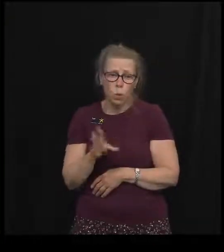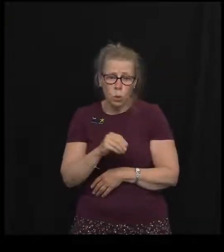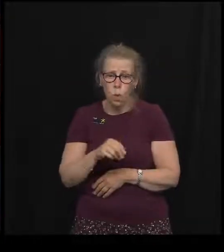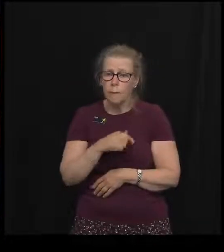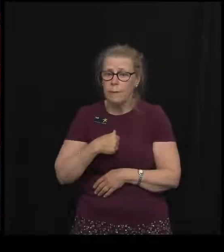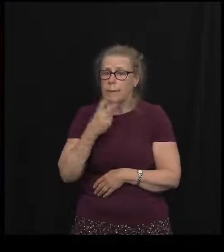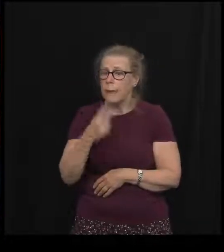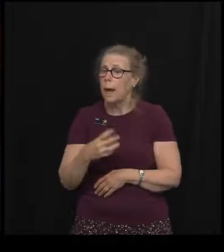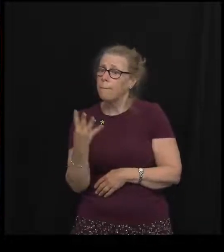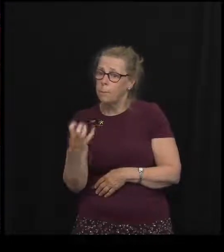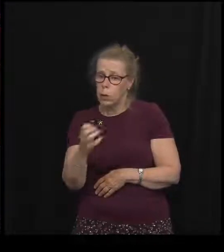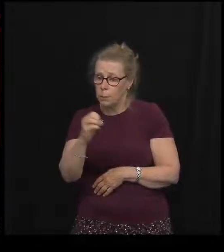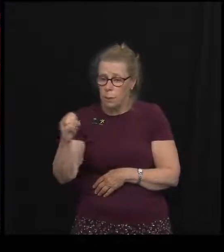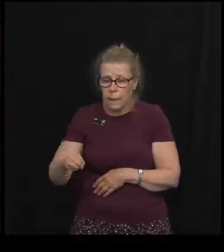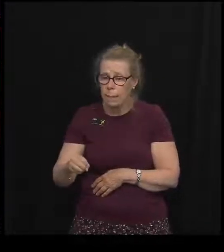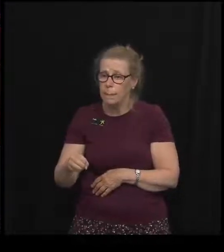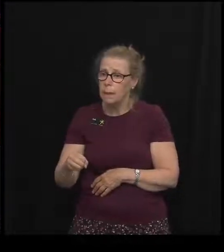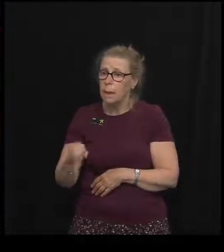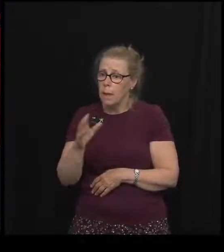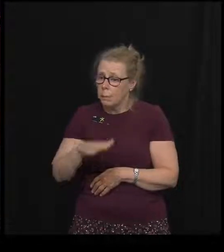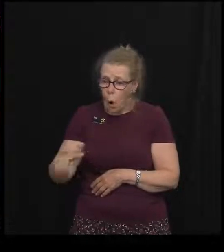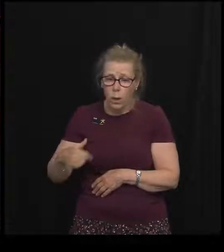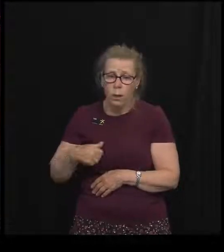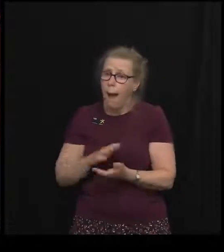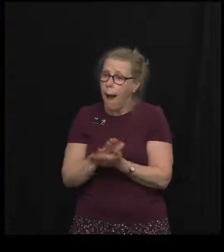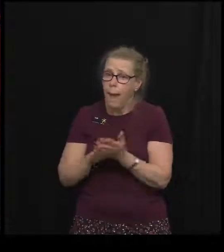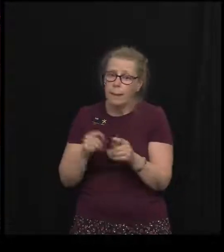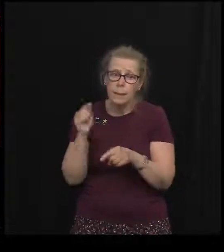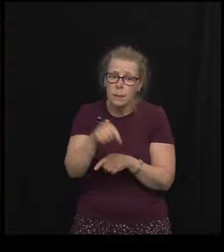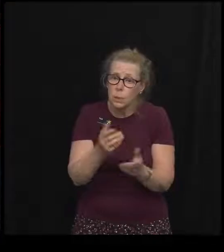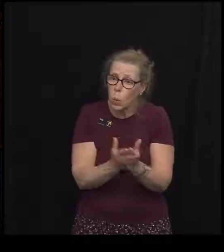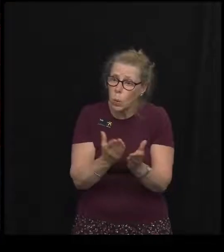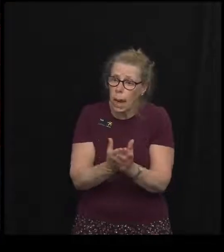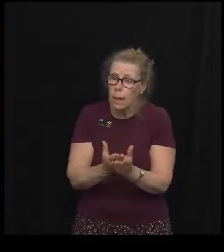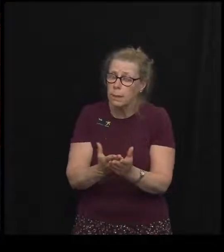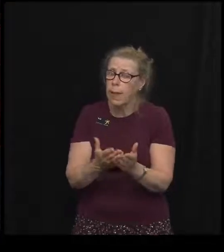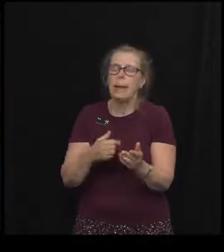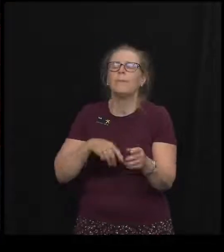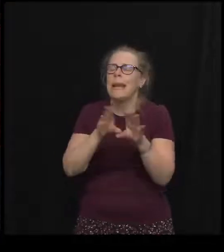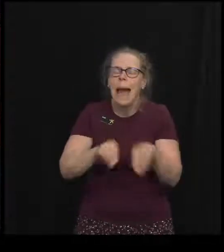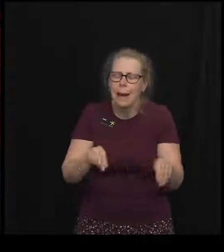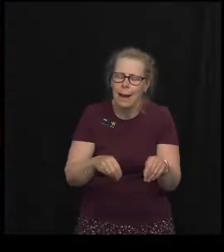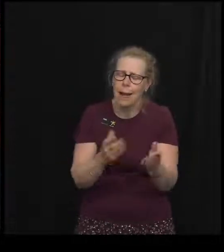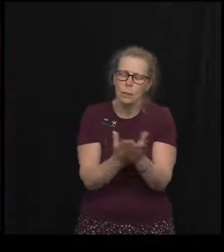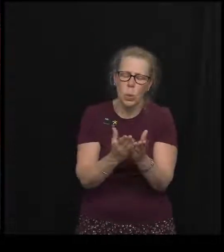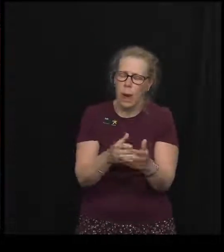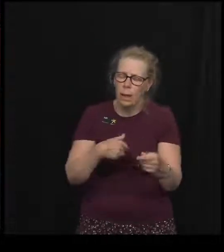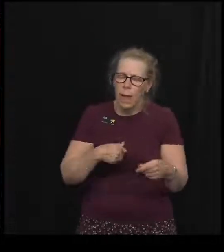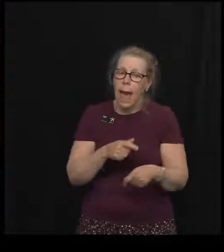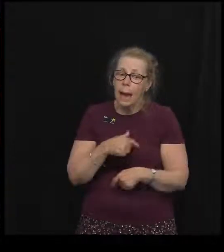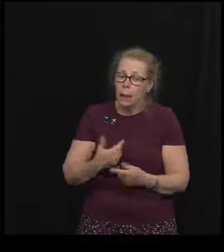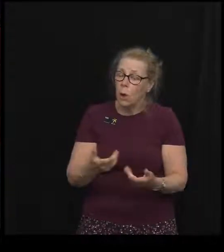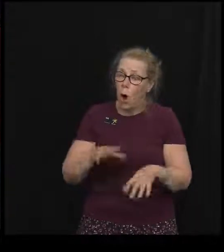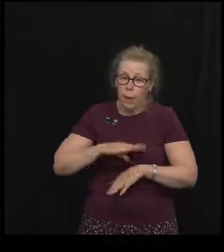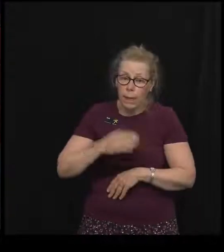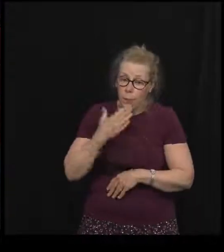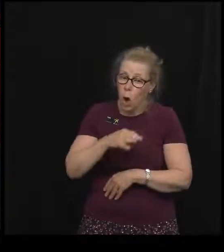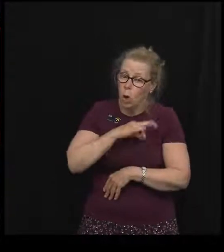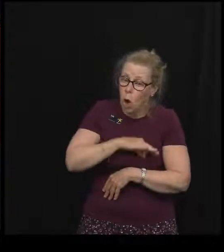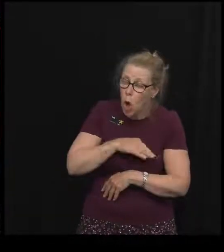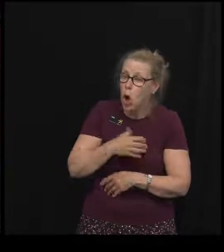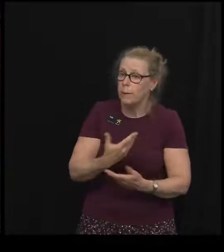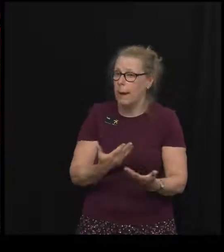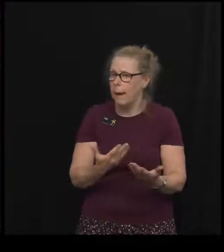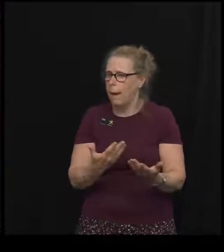all. Let's find out why. Is it because they're not well paid enough? Is it because they don't feel safe on the road? What is it that is keeping